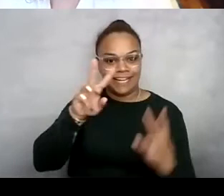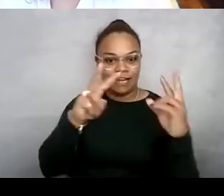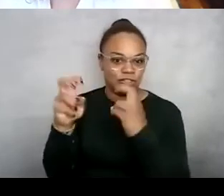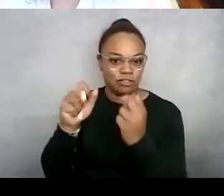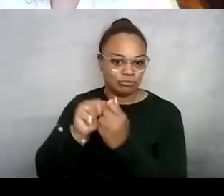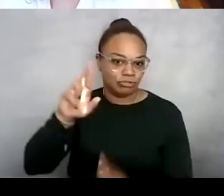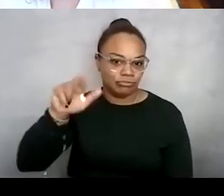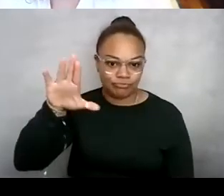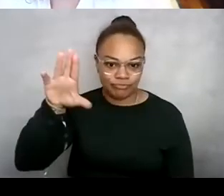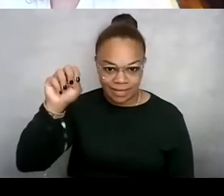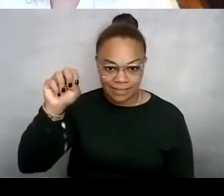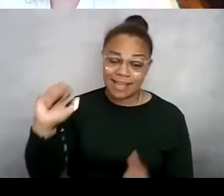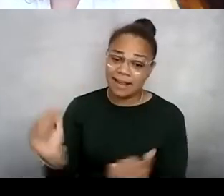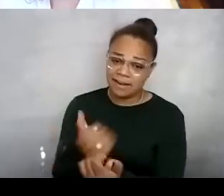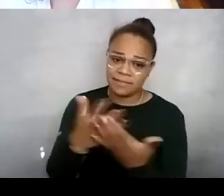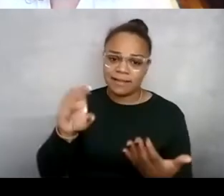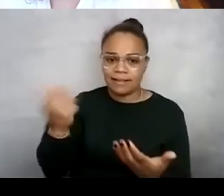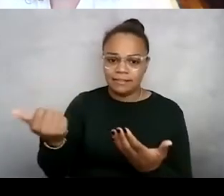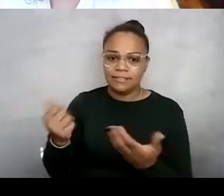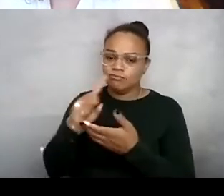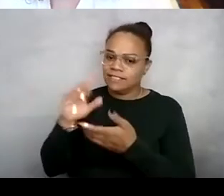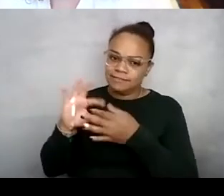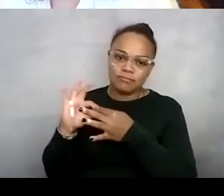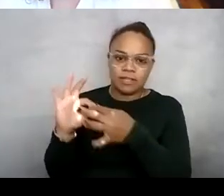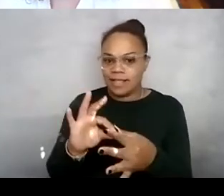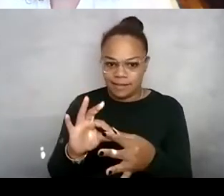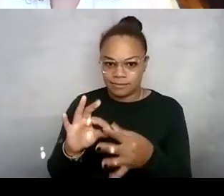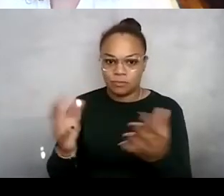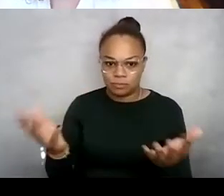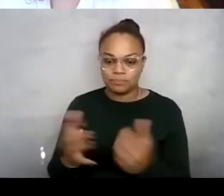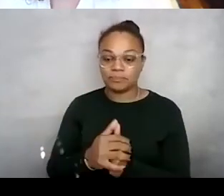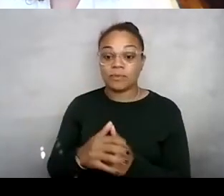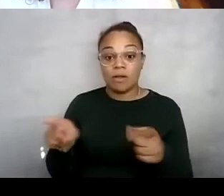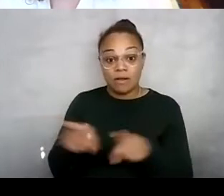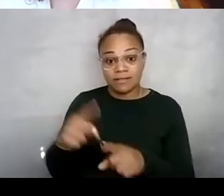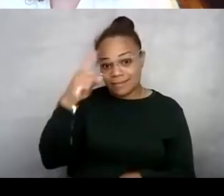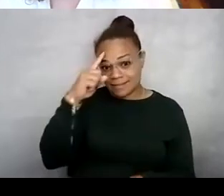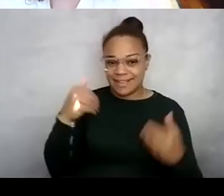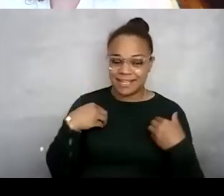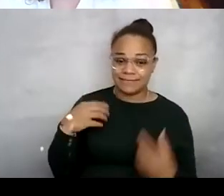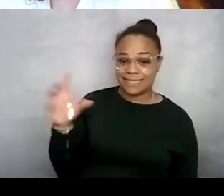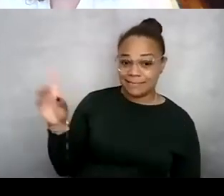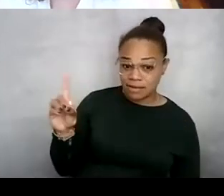else flows from that. I also think that we have democracy and disinformation are the other,